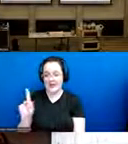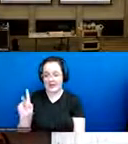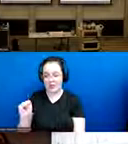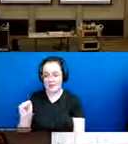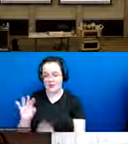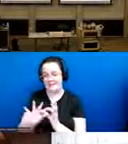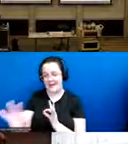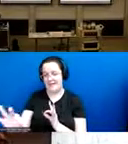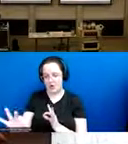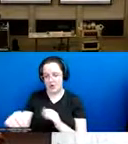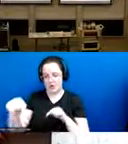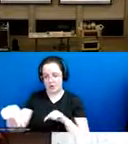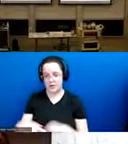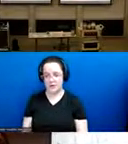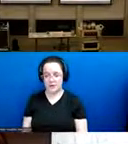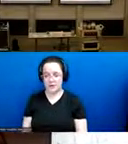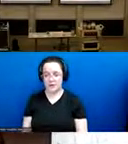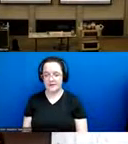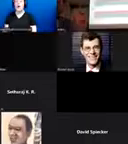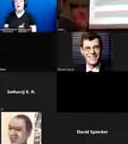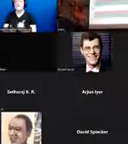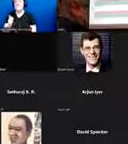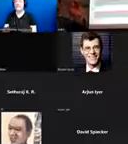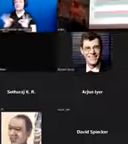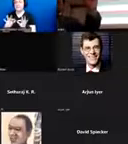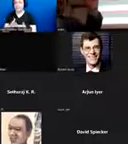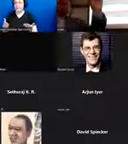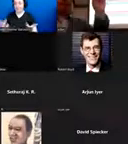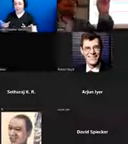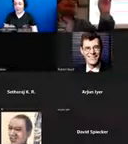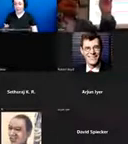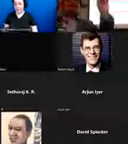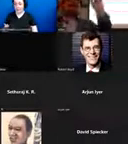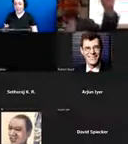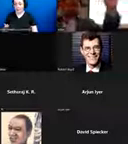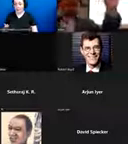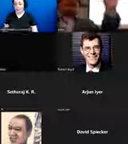fiber, right? And then the most important thing is, remember, if you click,